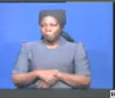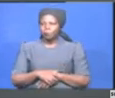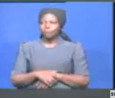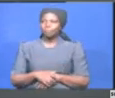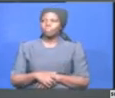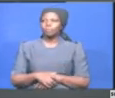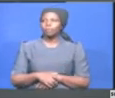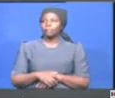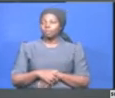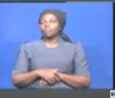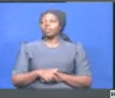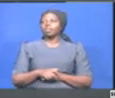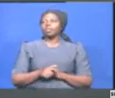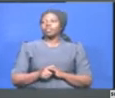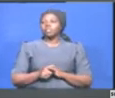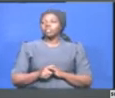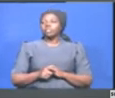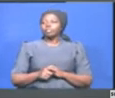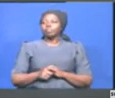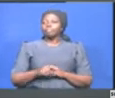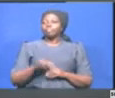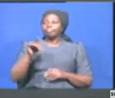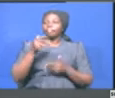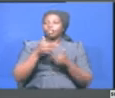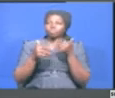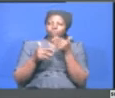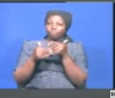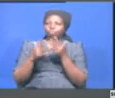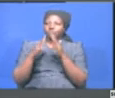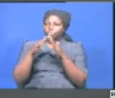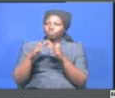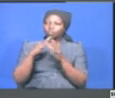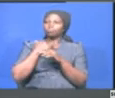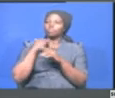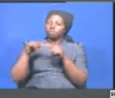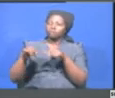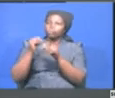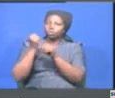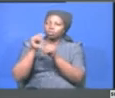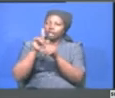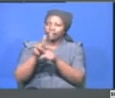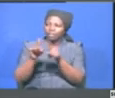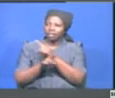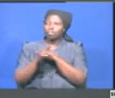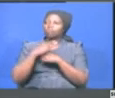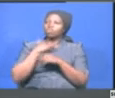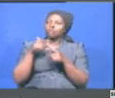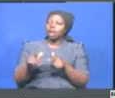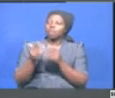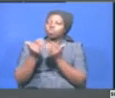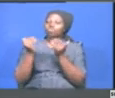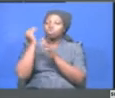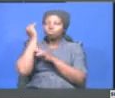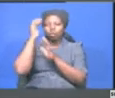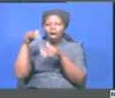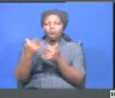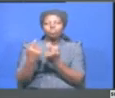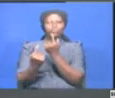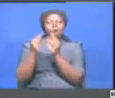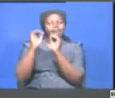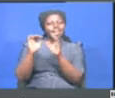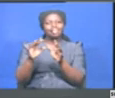employ the houseboys, they want them to do everything. They don't want to allow the children to know even how to cook. We know how to cook. We